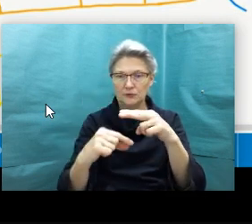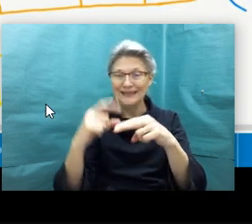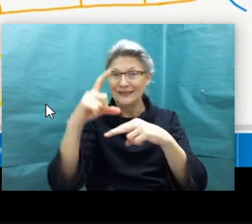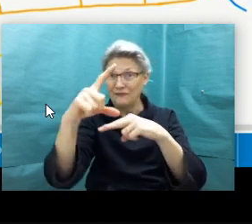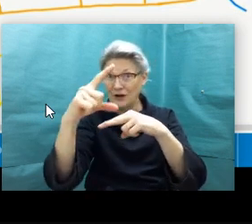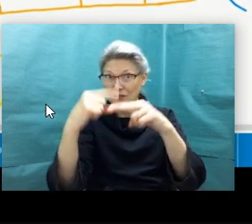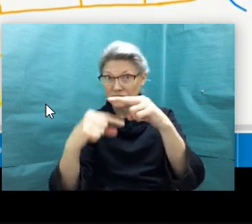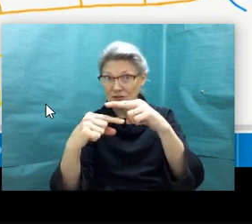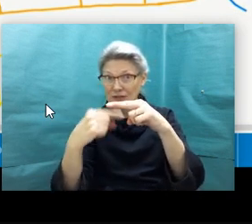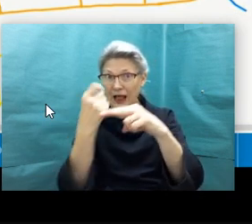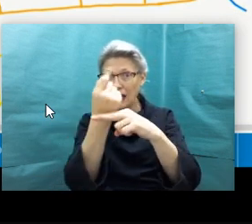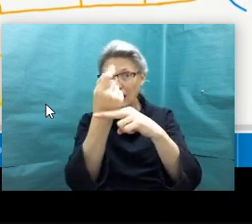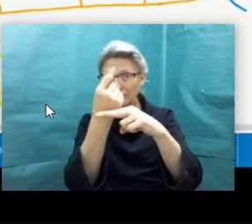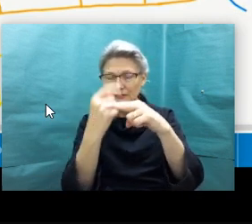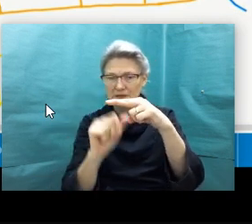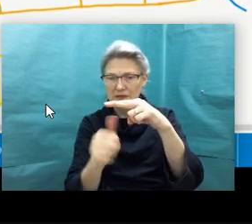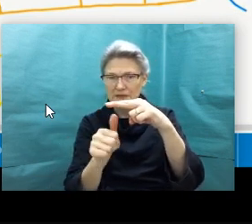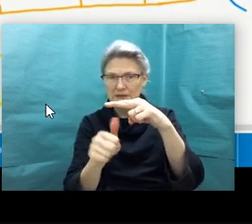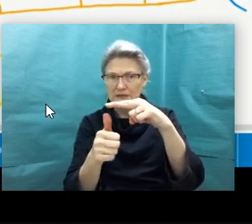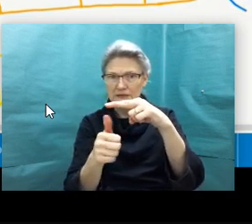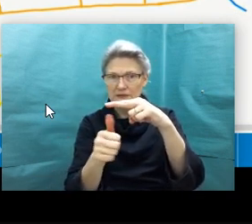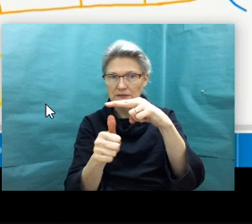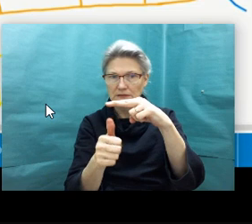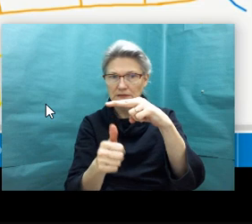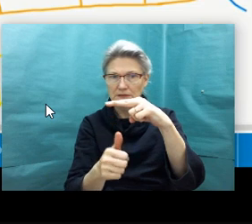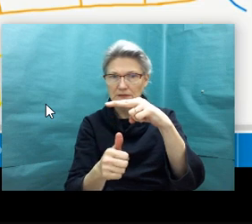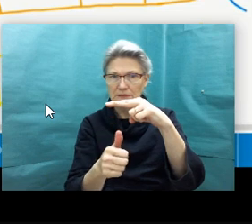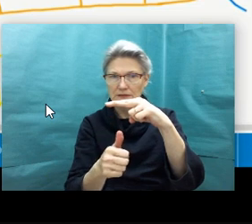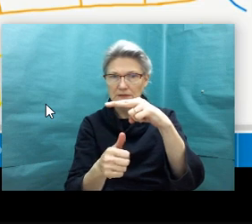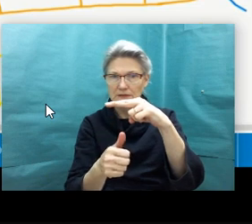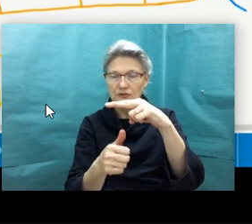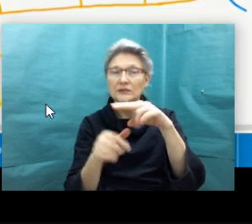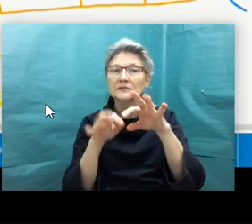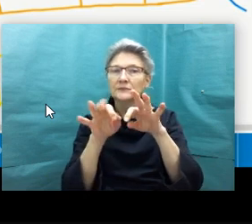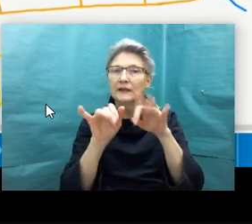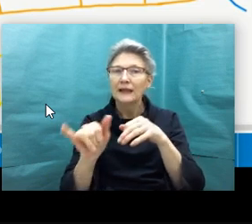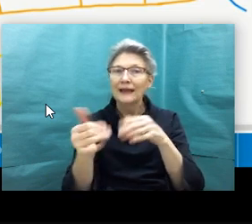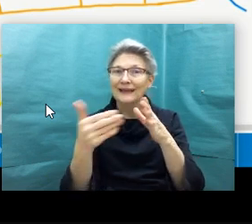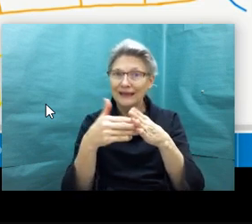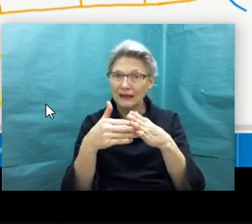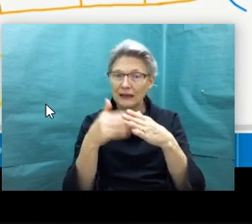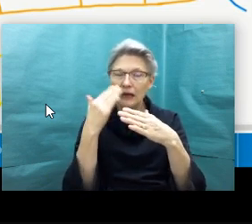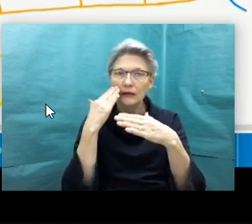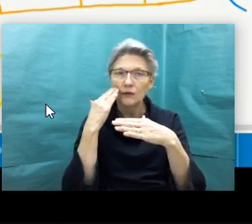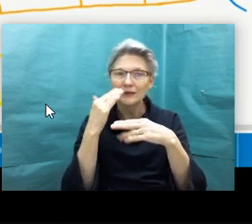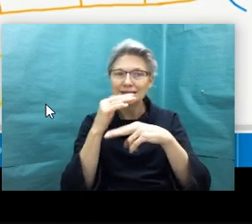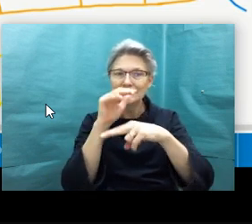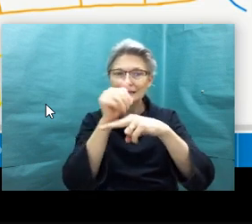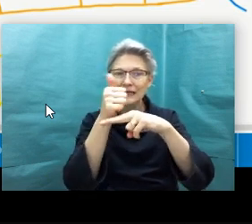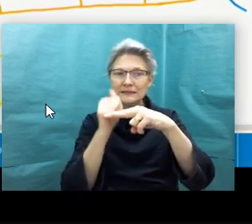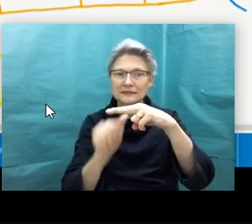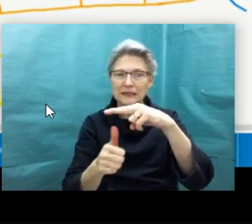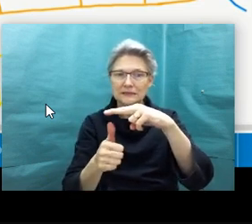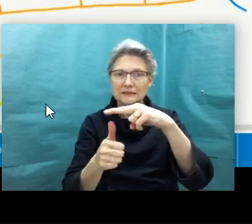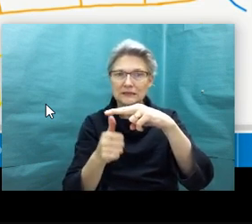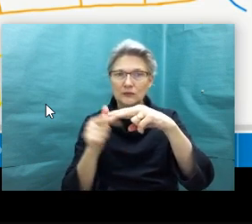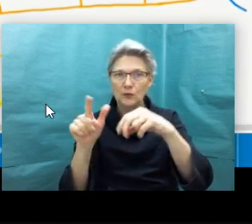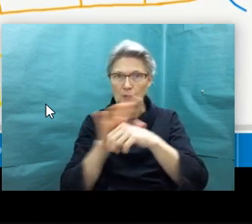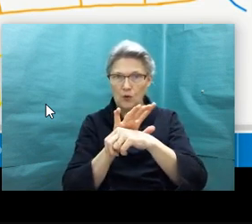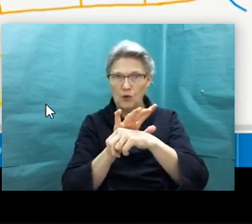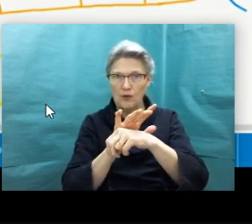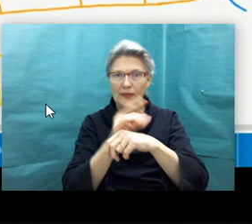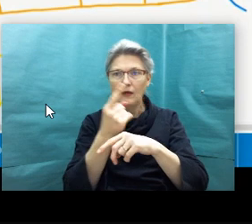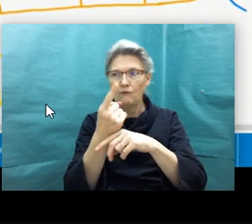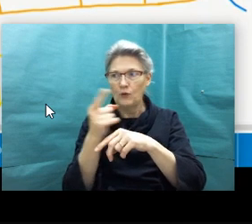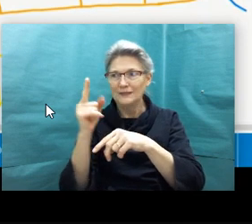fraction is 11 tenths. And just to explain that again, I know that there's 10 tenths in the one whole, and then I